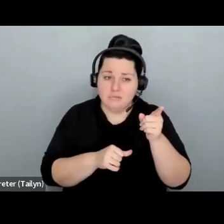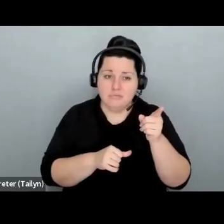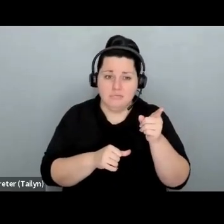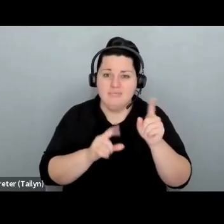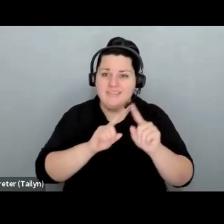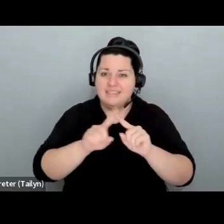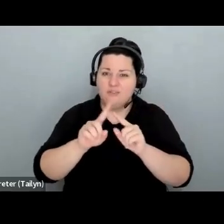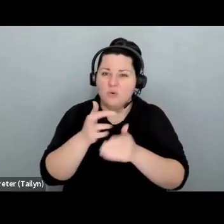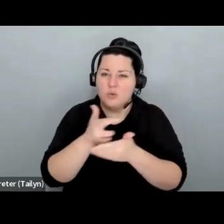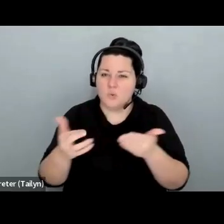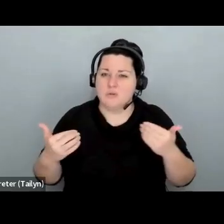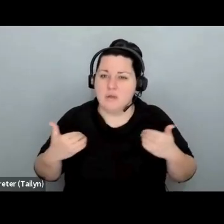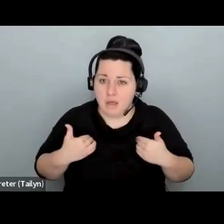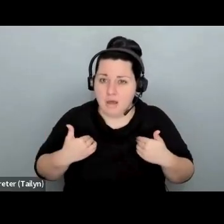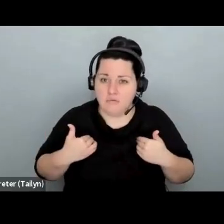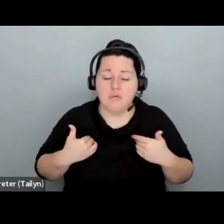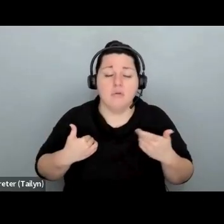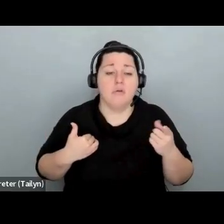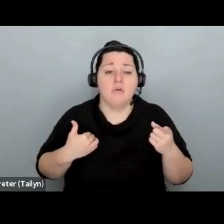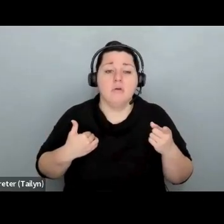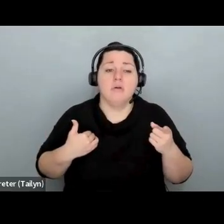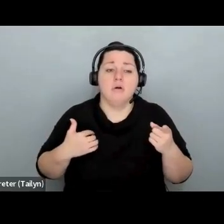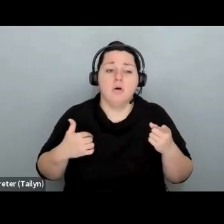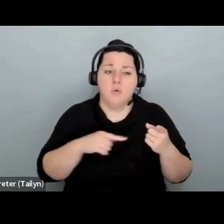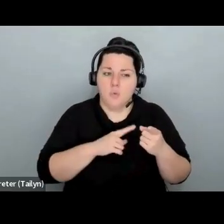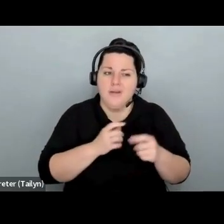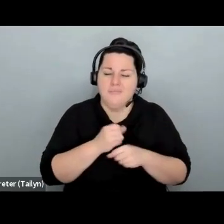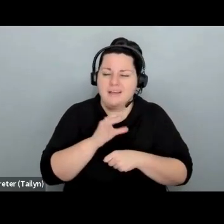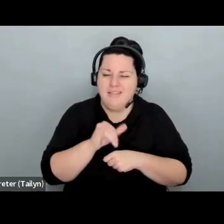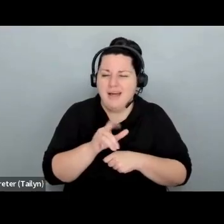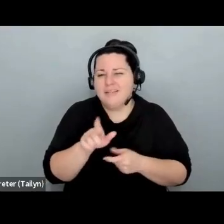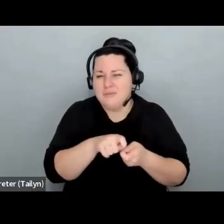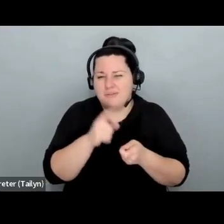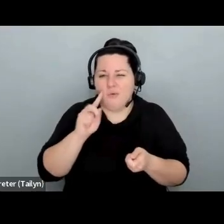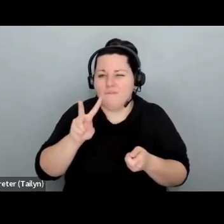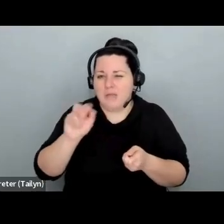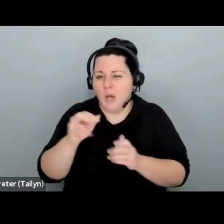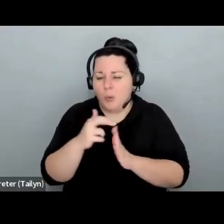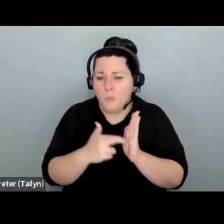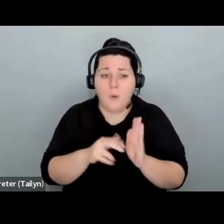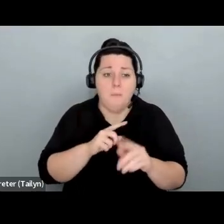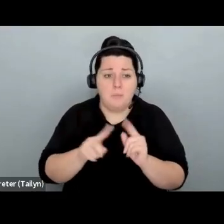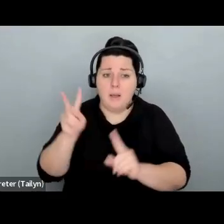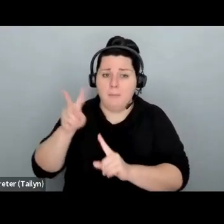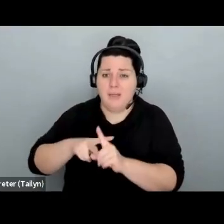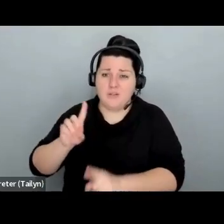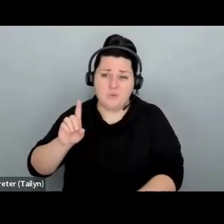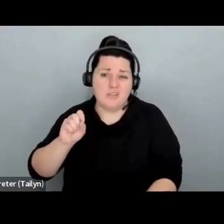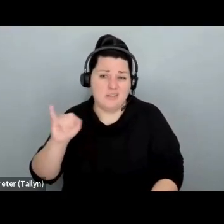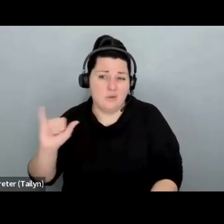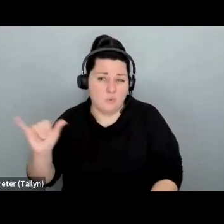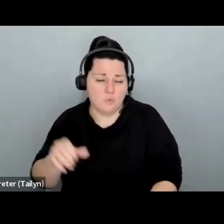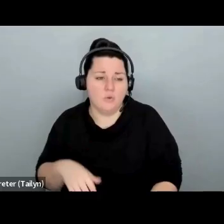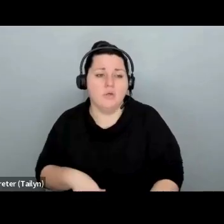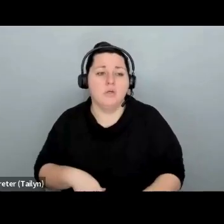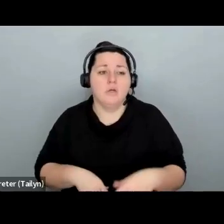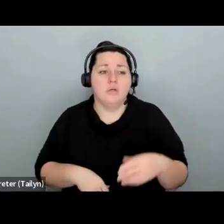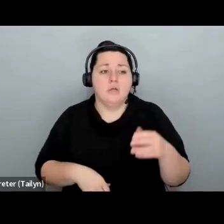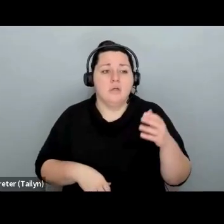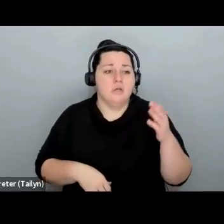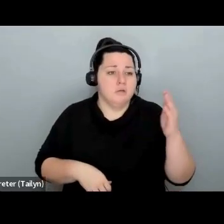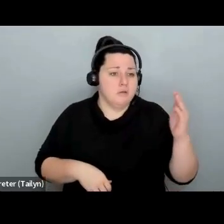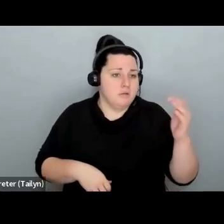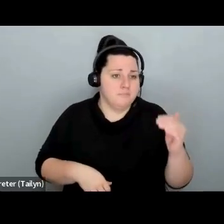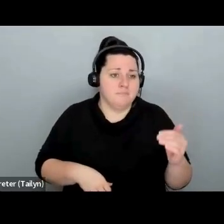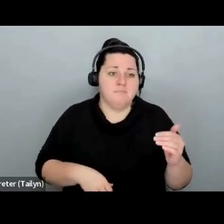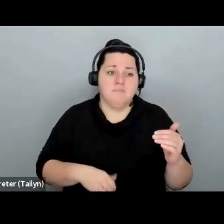different resources that we created specific to the VI rule, but that all applies to DSI as well. There's a